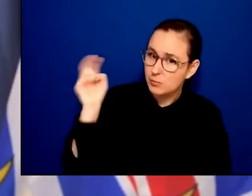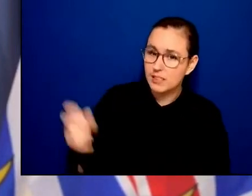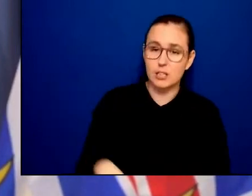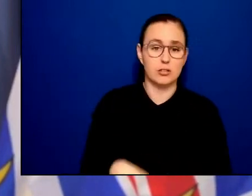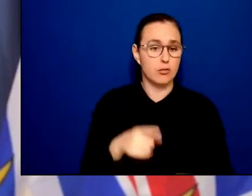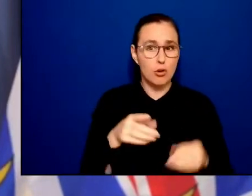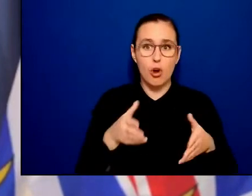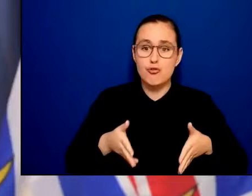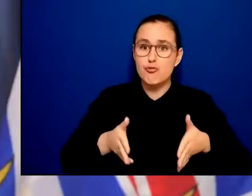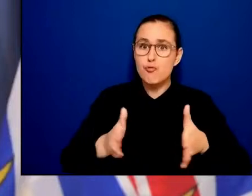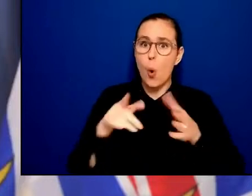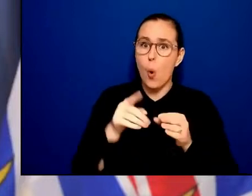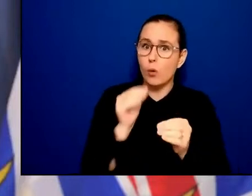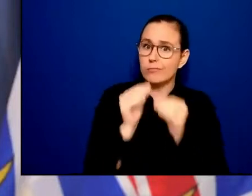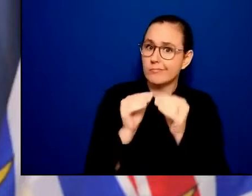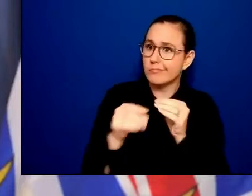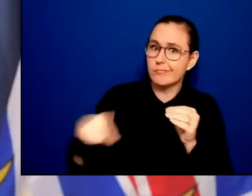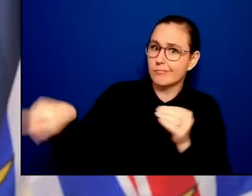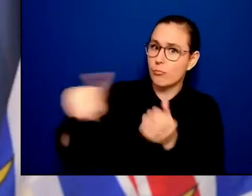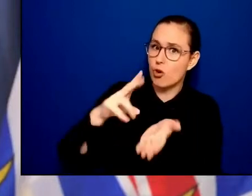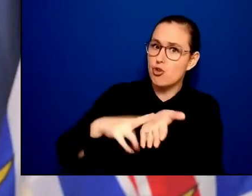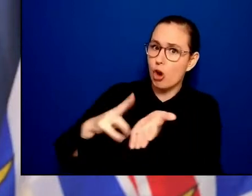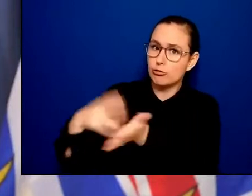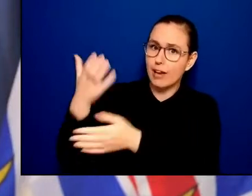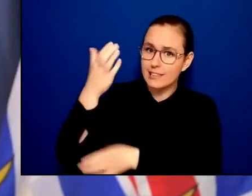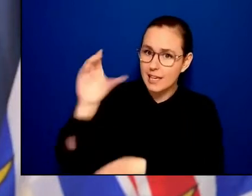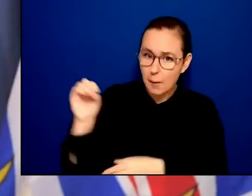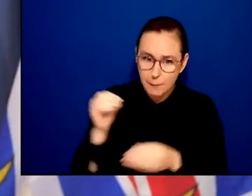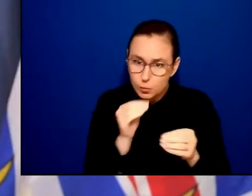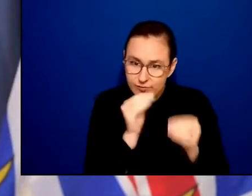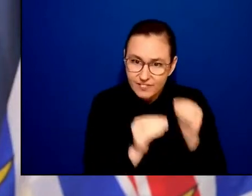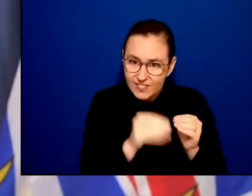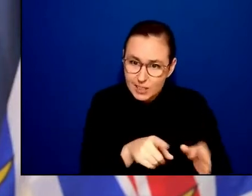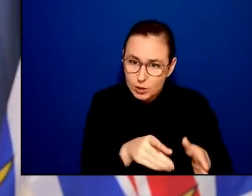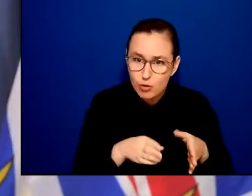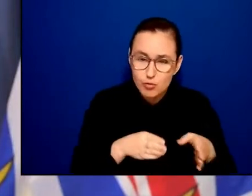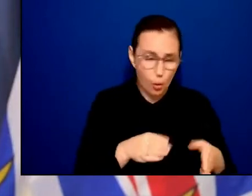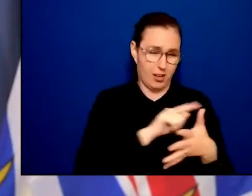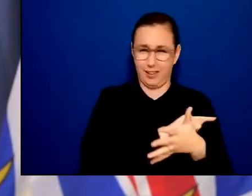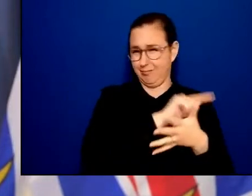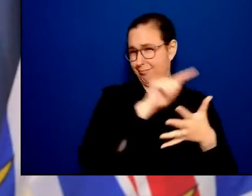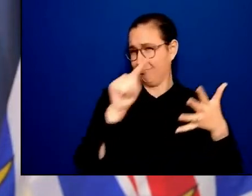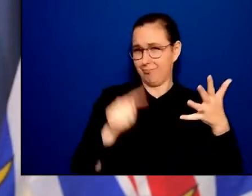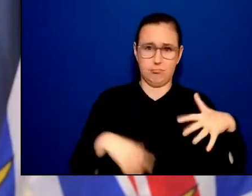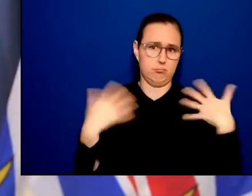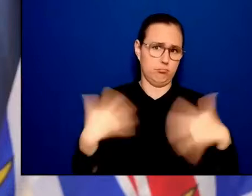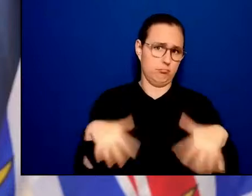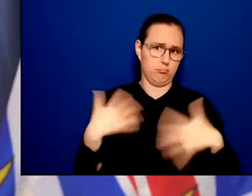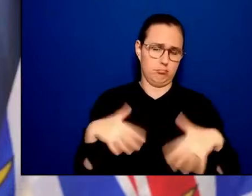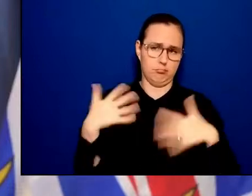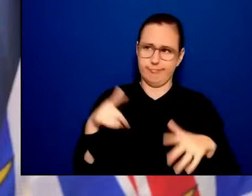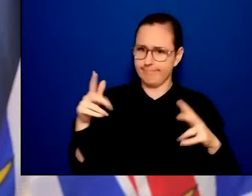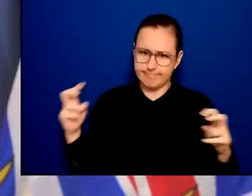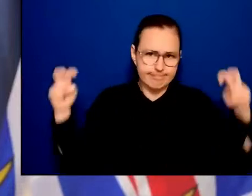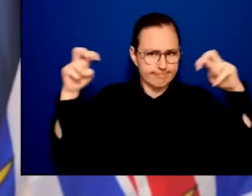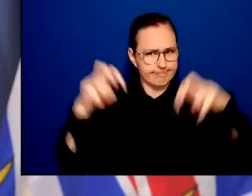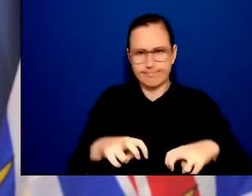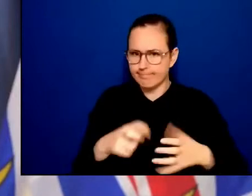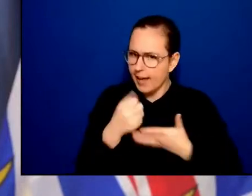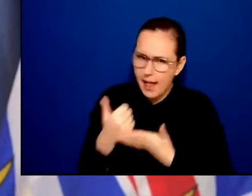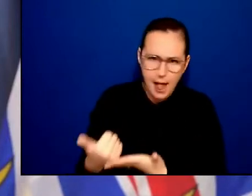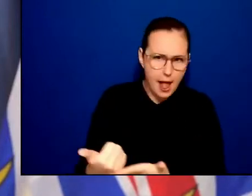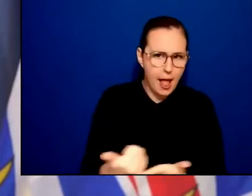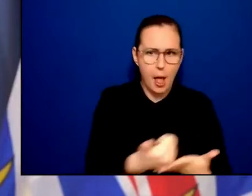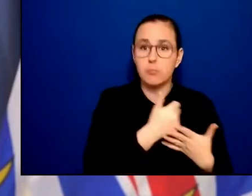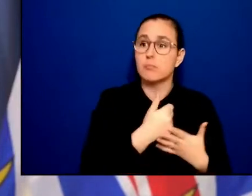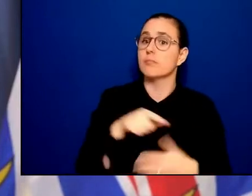countless others. The way that people have come together is inspirational to get people to warmth and safety. And with the cessation of the